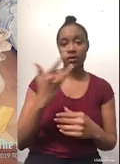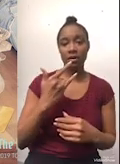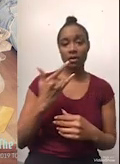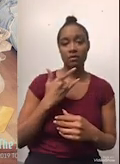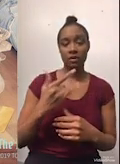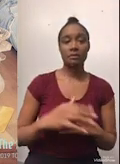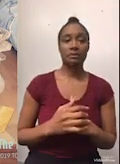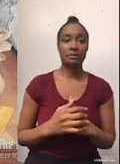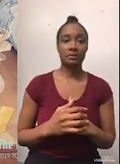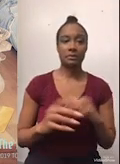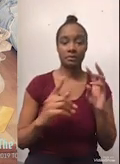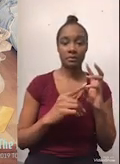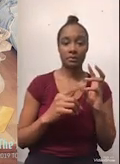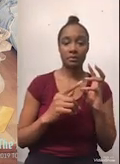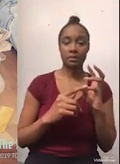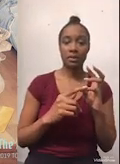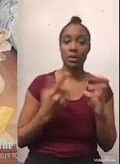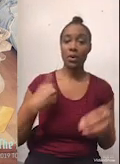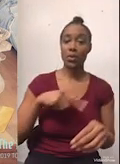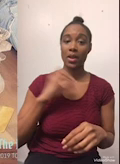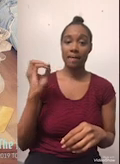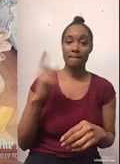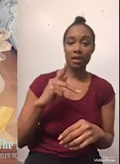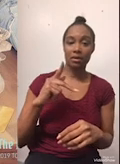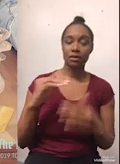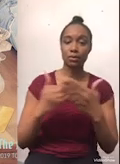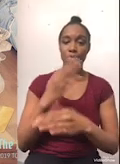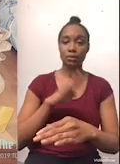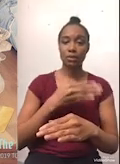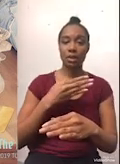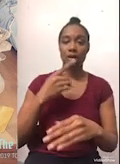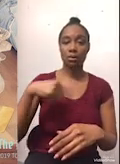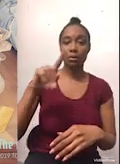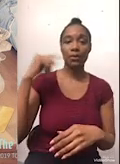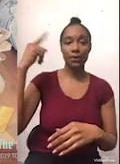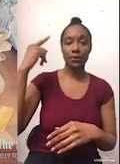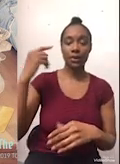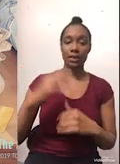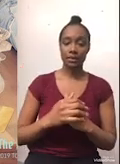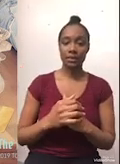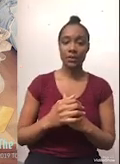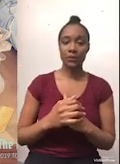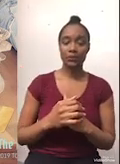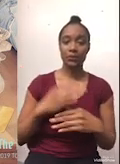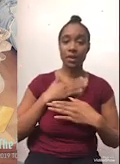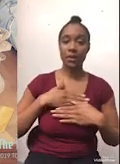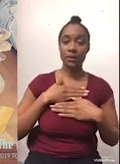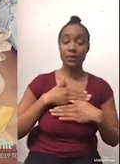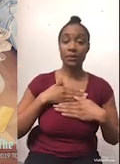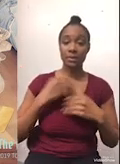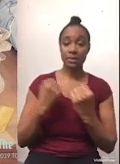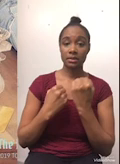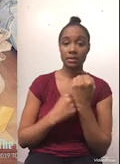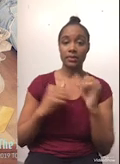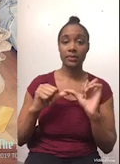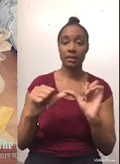Up and Shun are back with a brand new single, Going Crazy. Please, please stay with us as we do activities